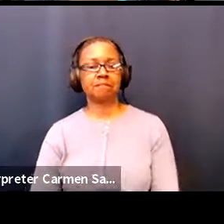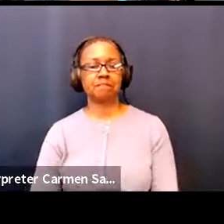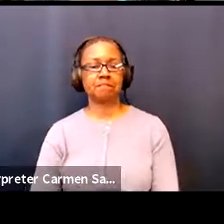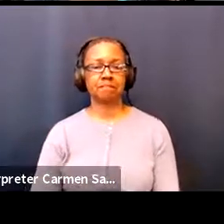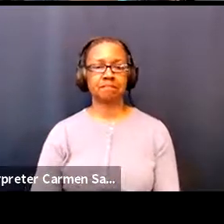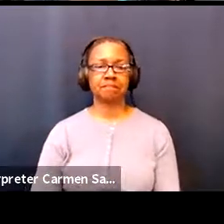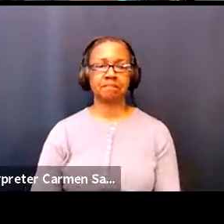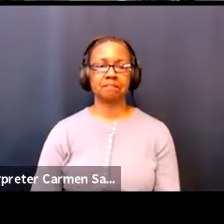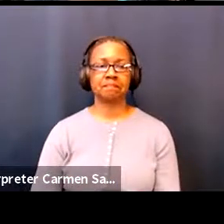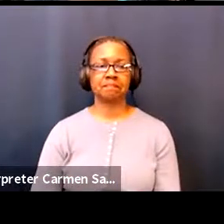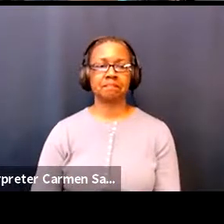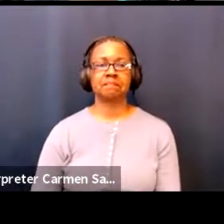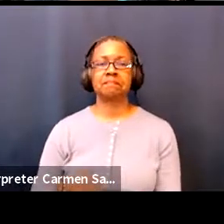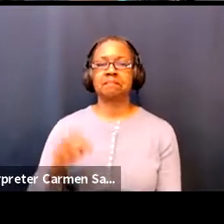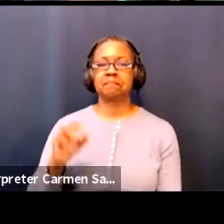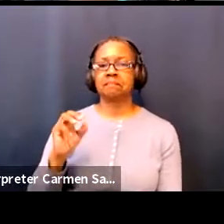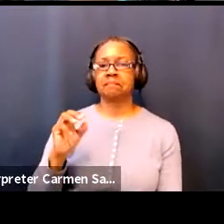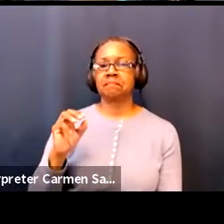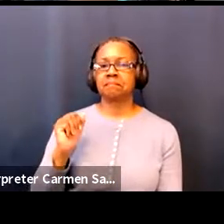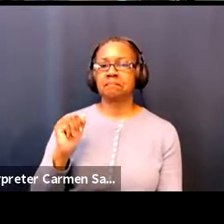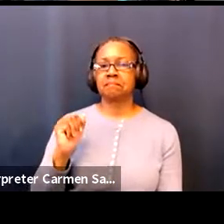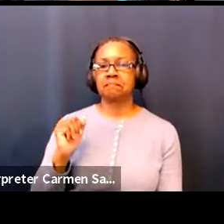Thank you. And go ahead.